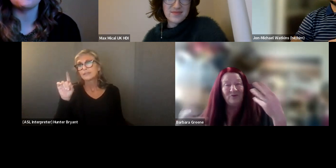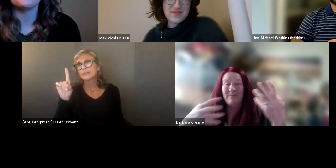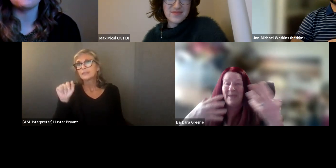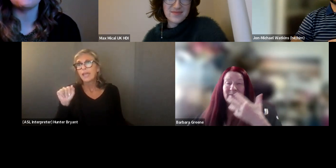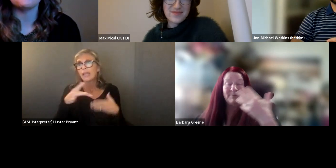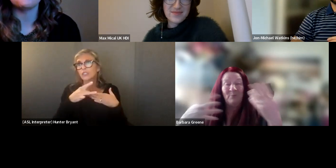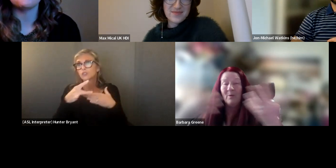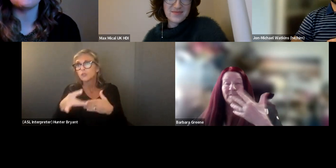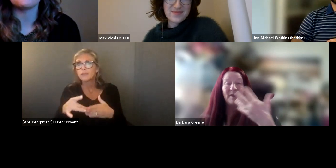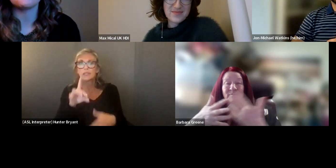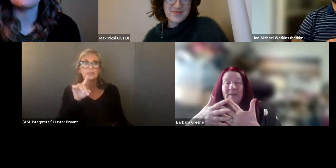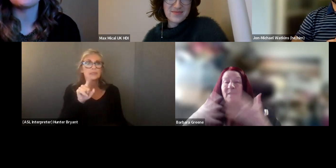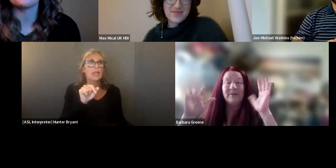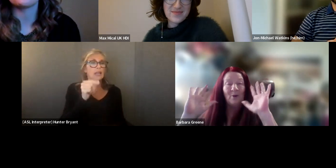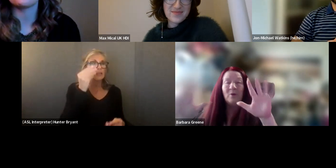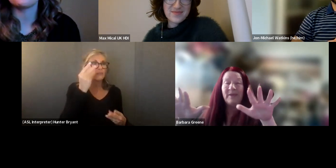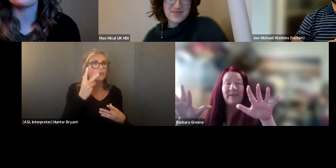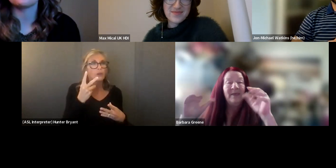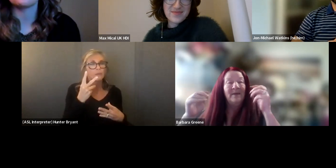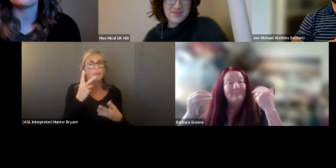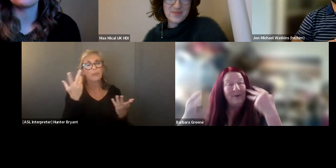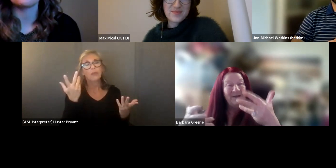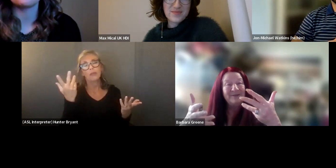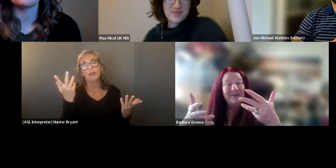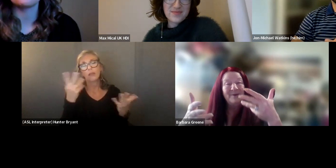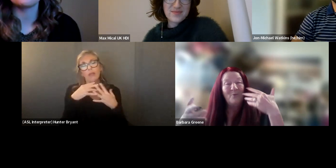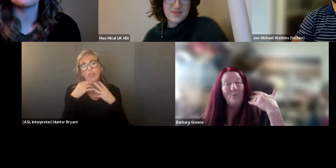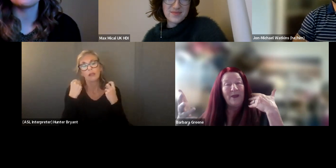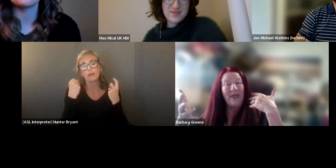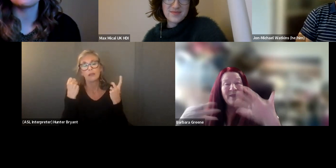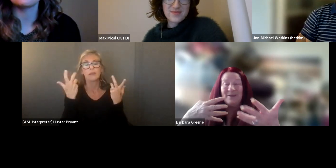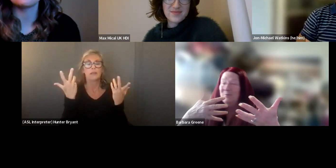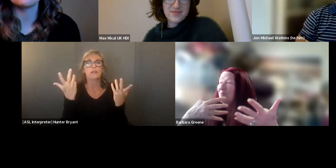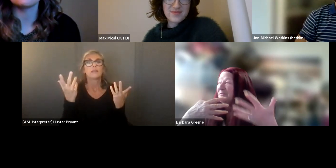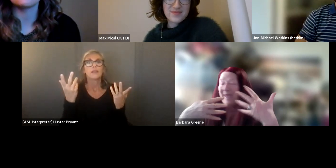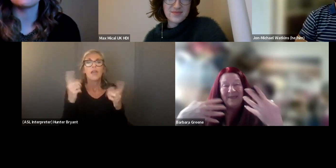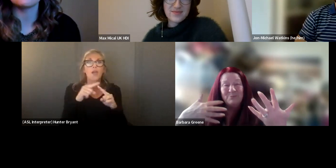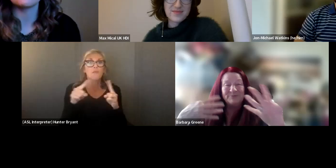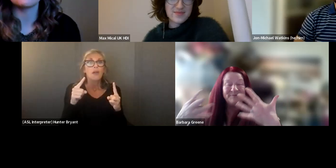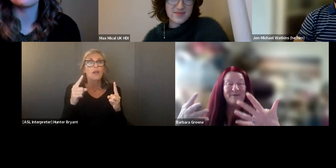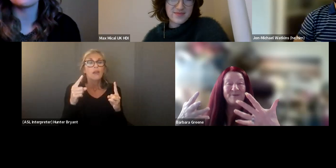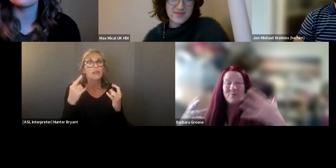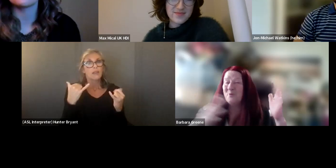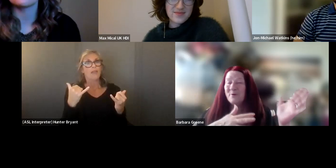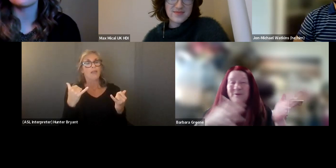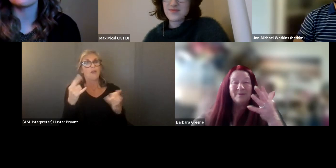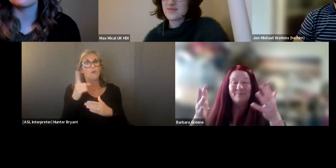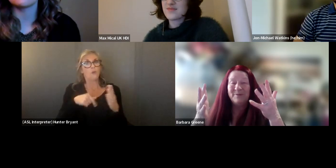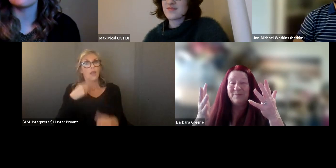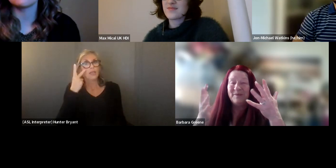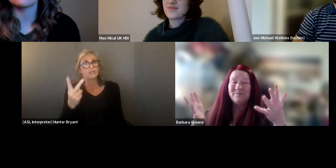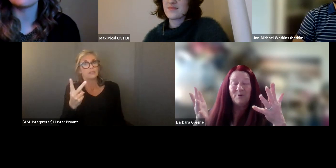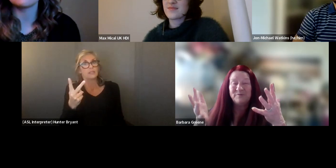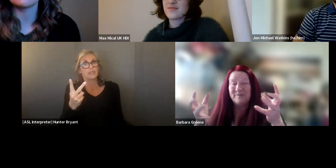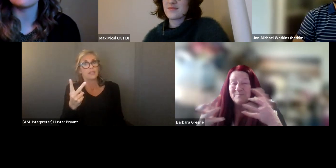decision making before, and I was like, oh yeah, okay. But what I was able to see through working